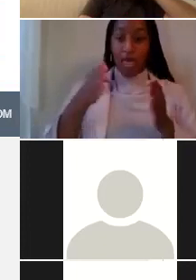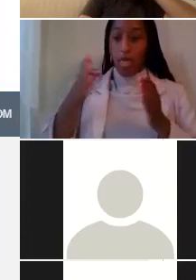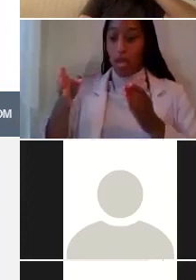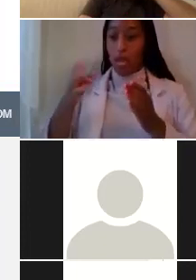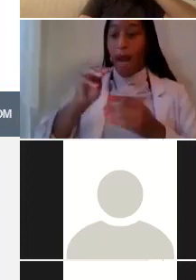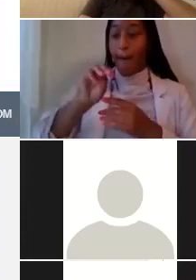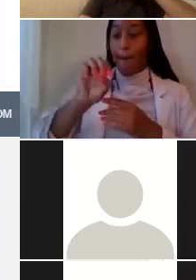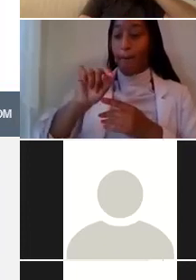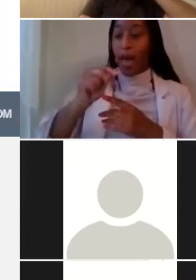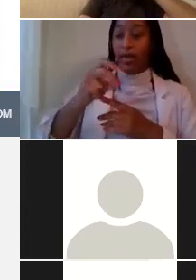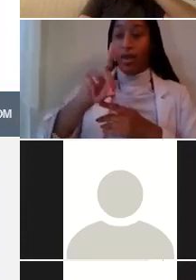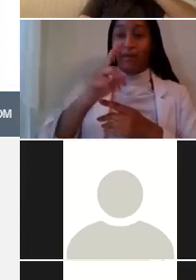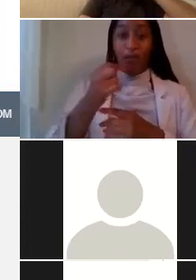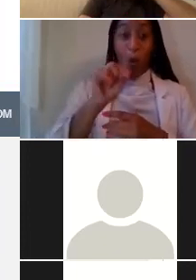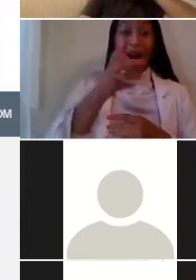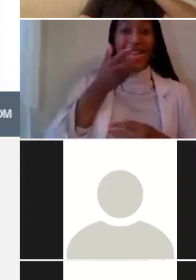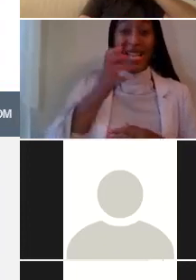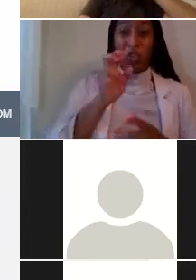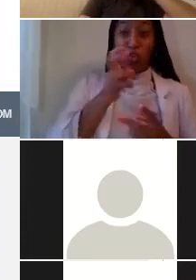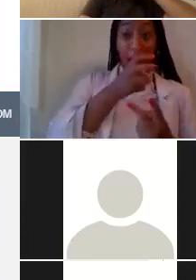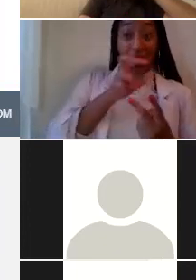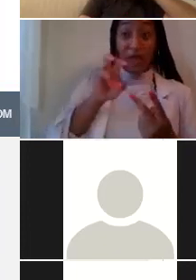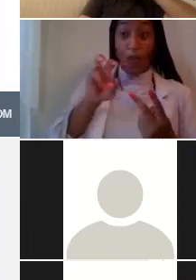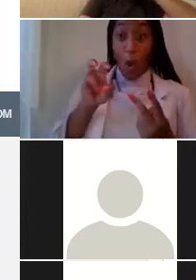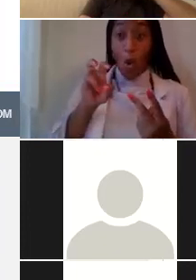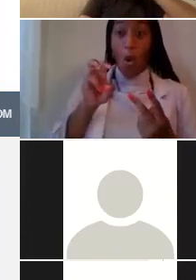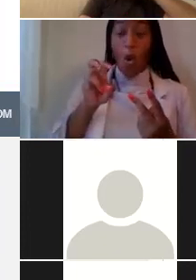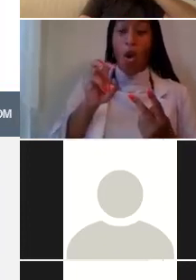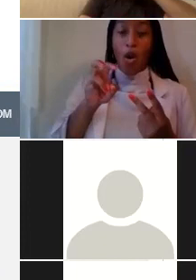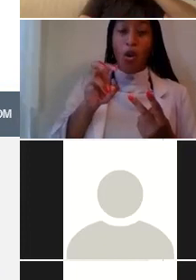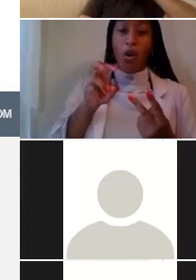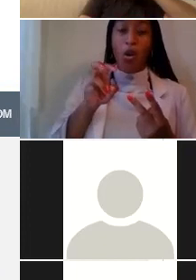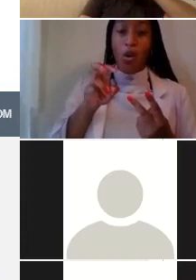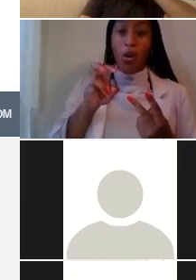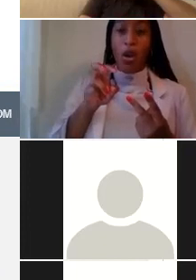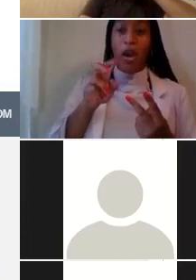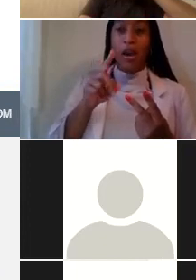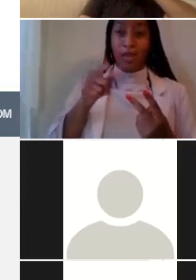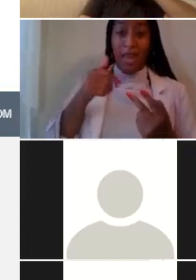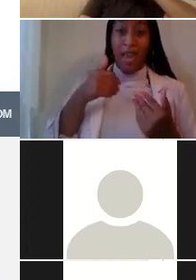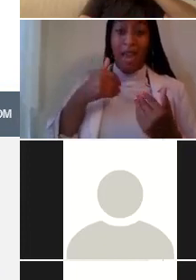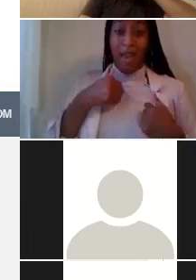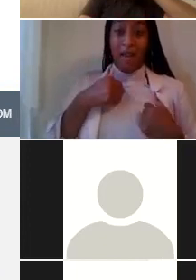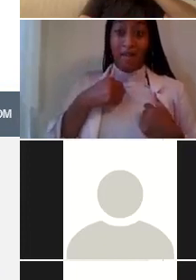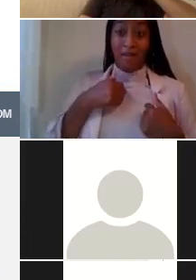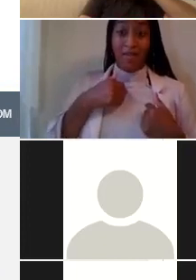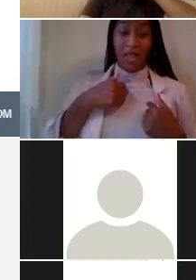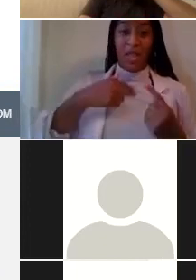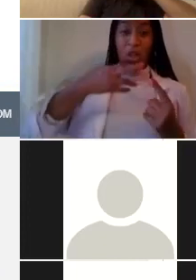that and read it. We don't, again, we're not getting into the rate of transfer by